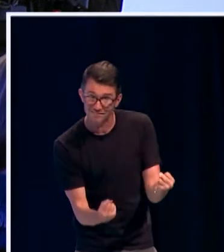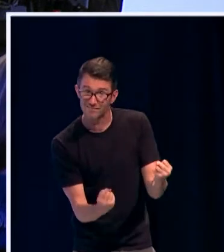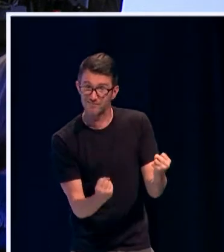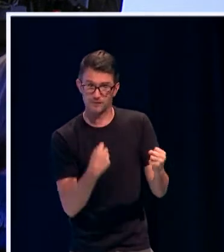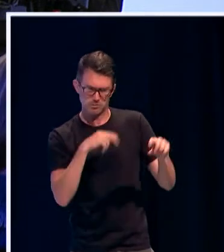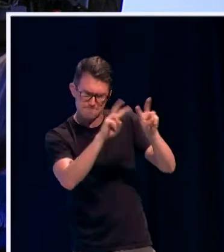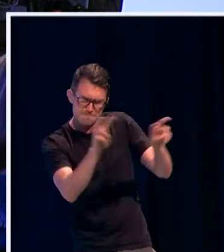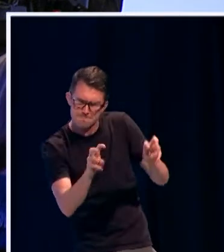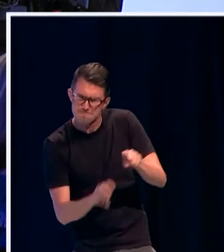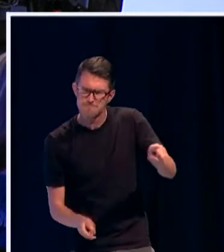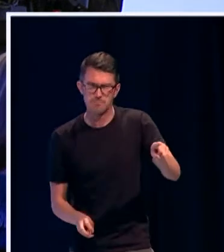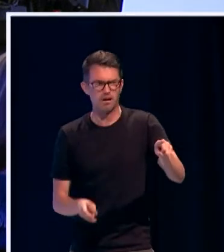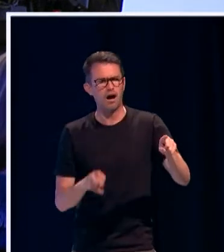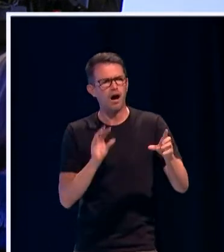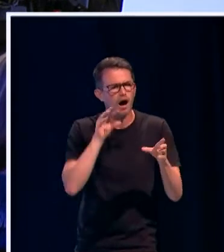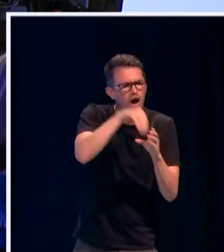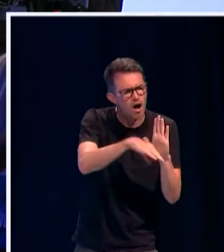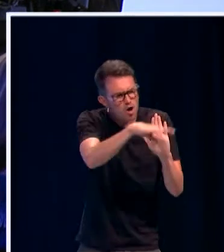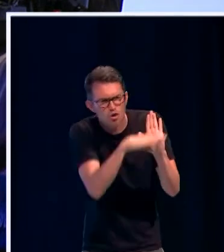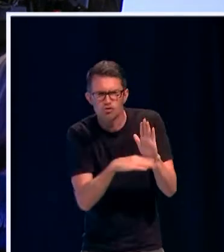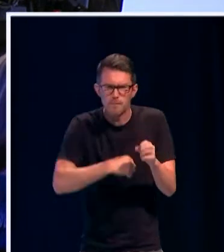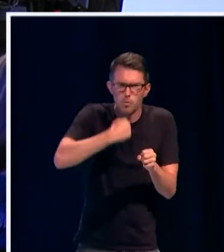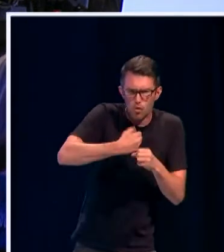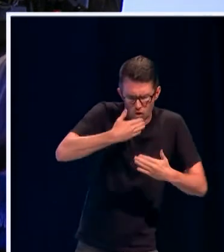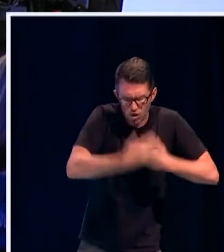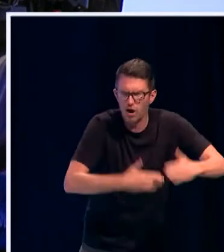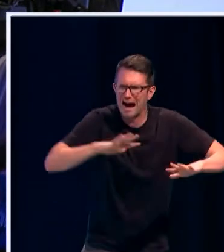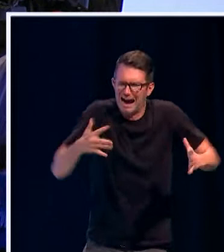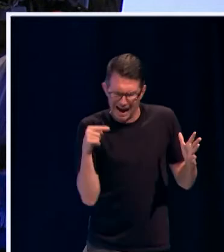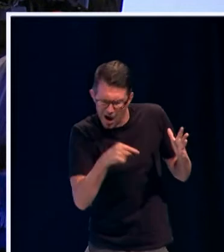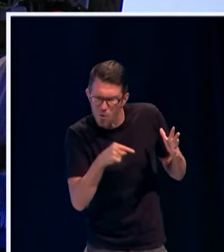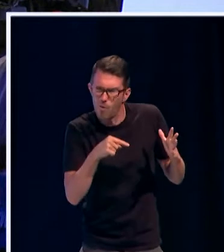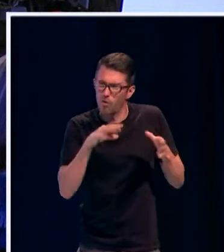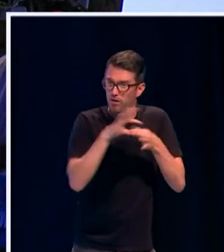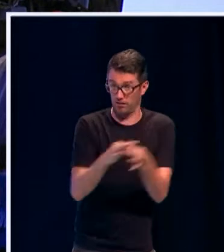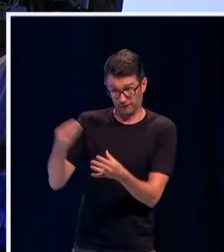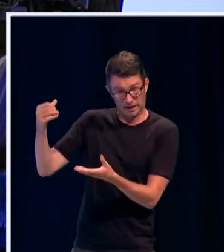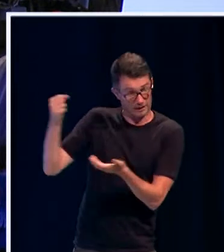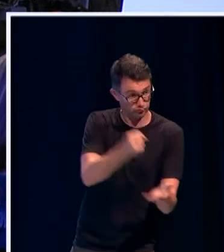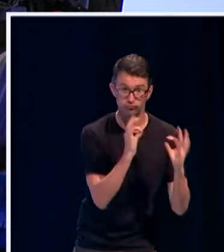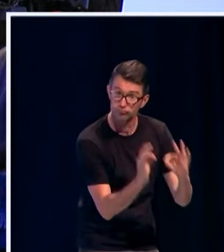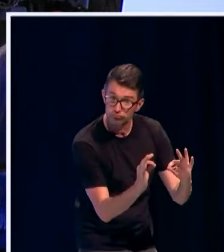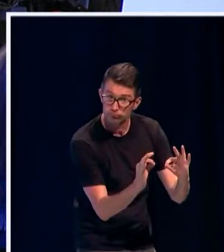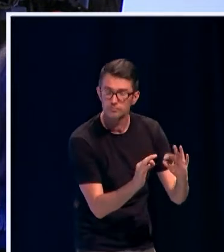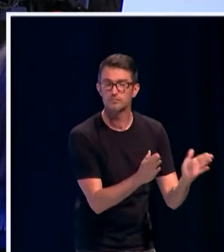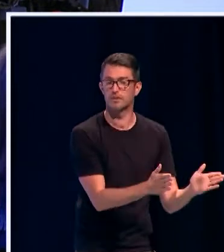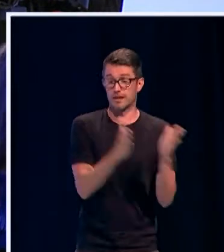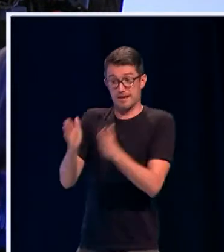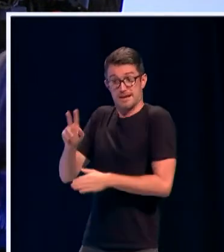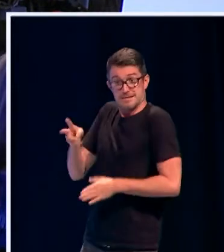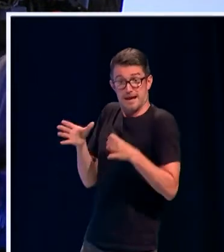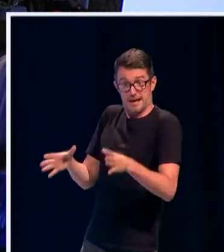design, implementation and monitoring of the investment. The second assesses how well we identify and overcome barriers to